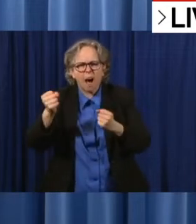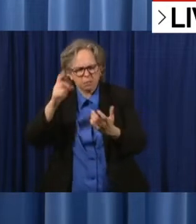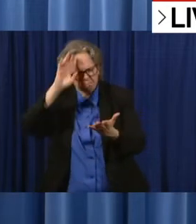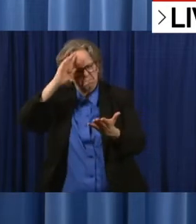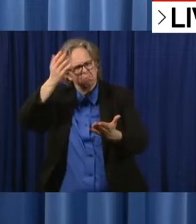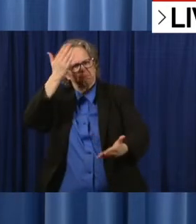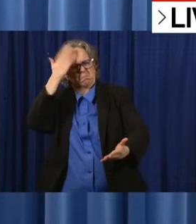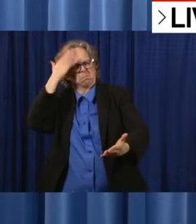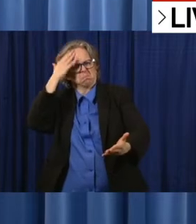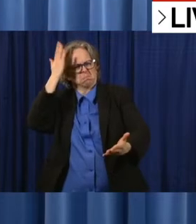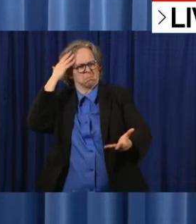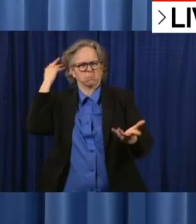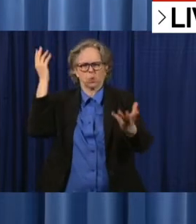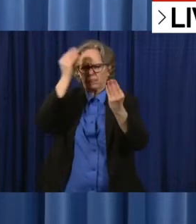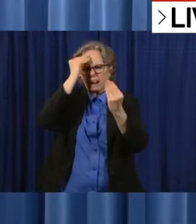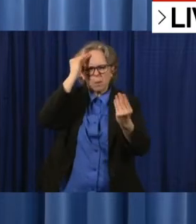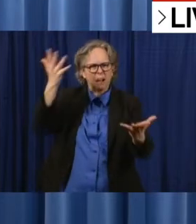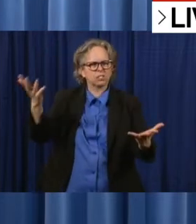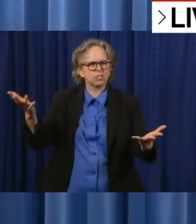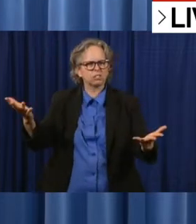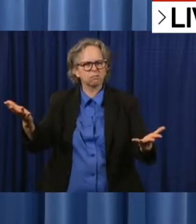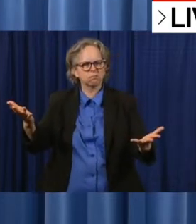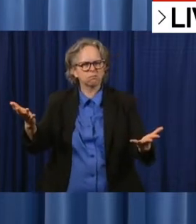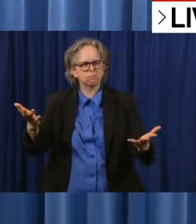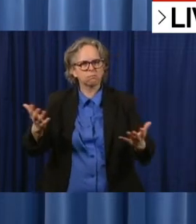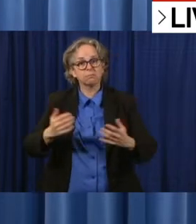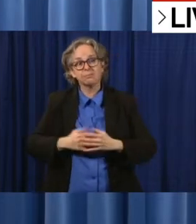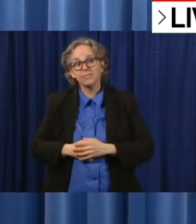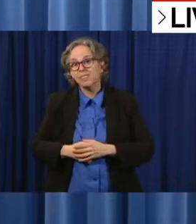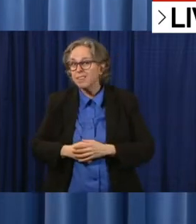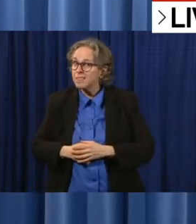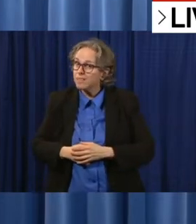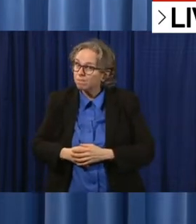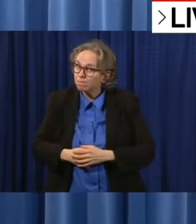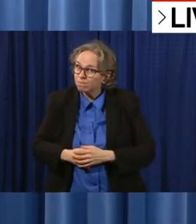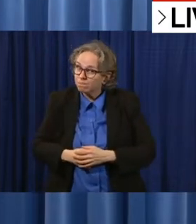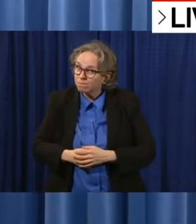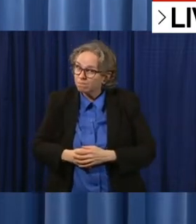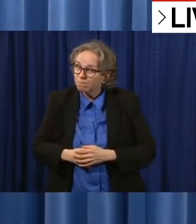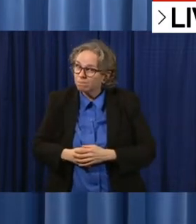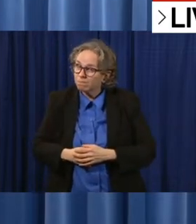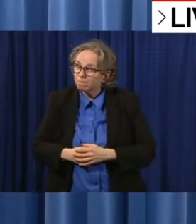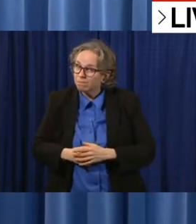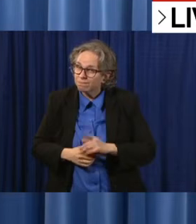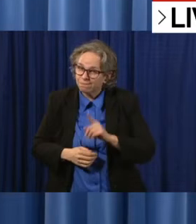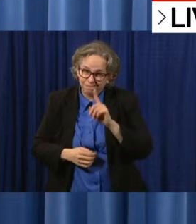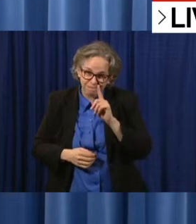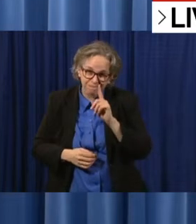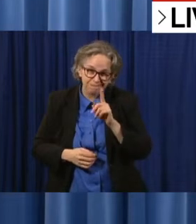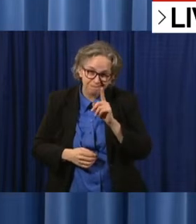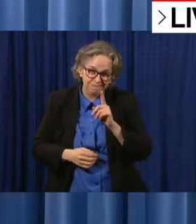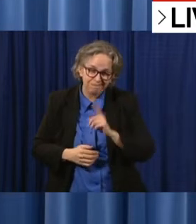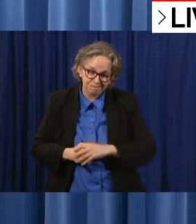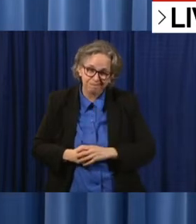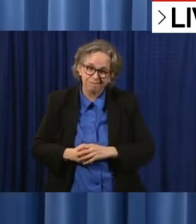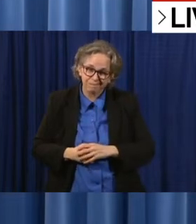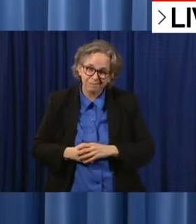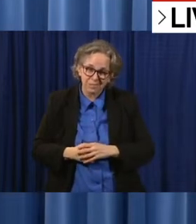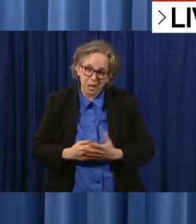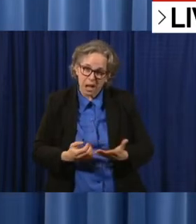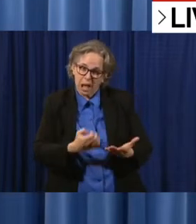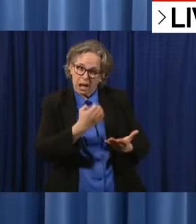The truth is that our economic recovery